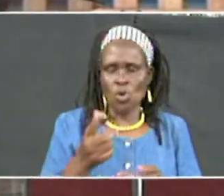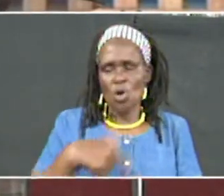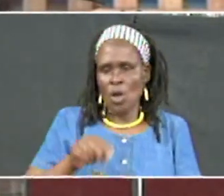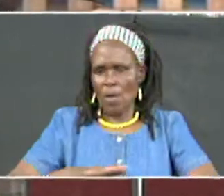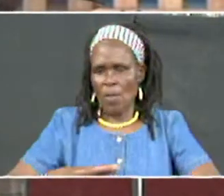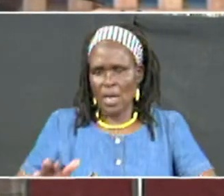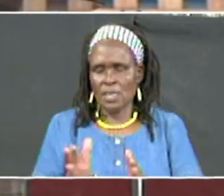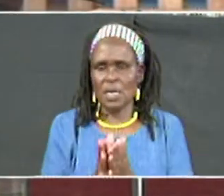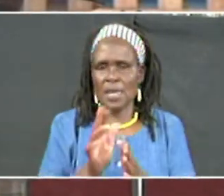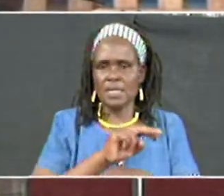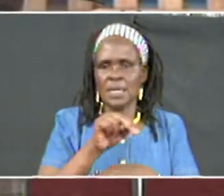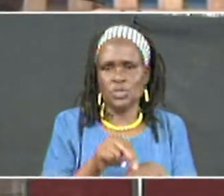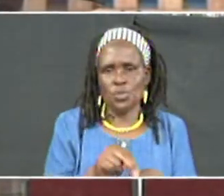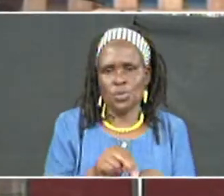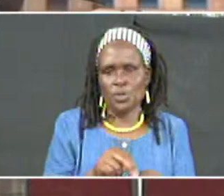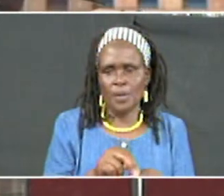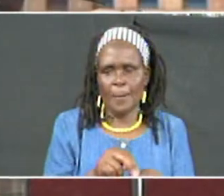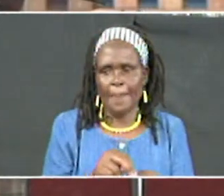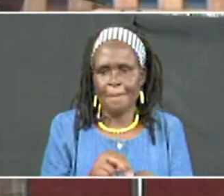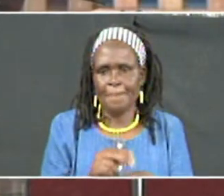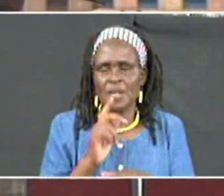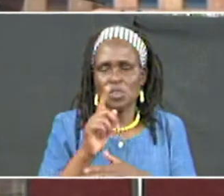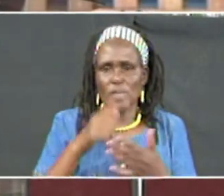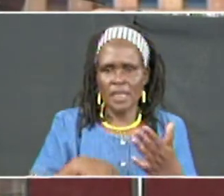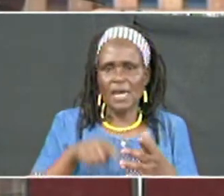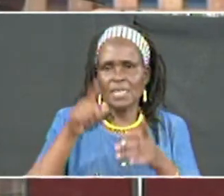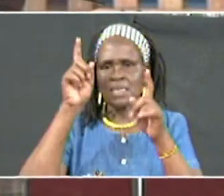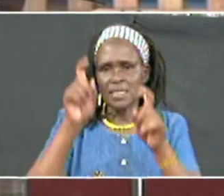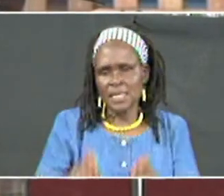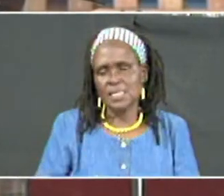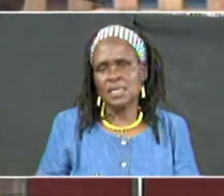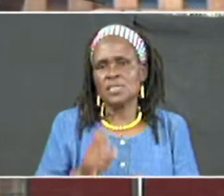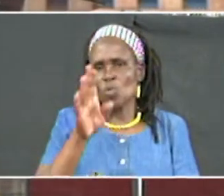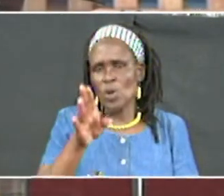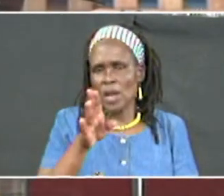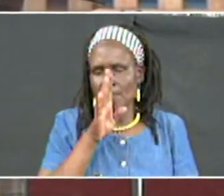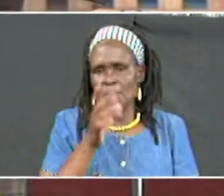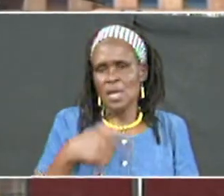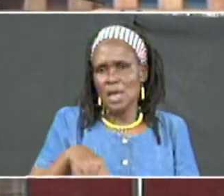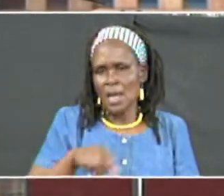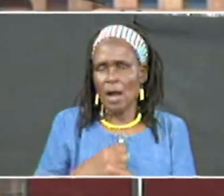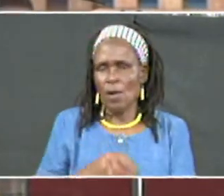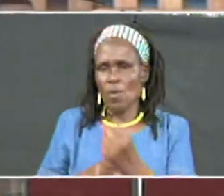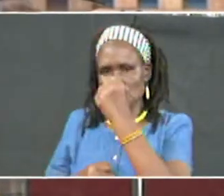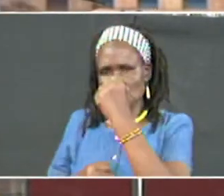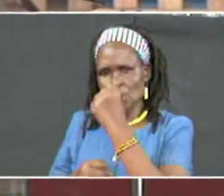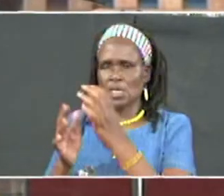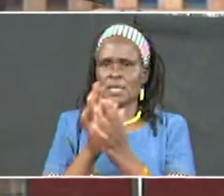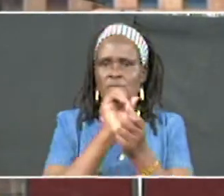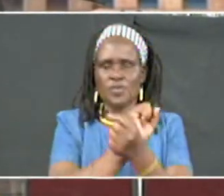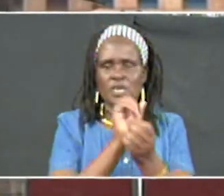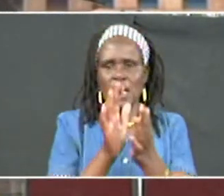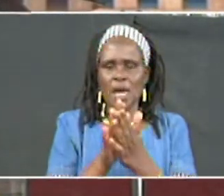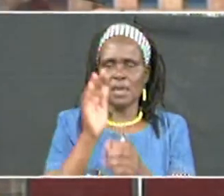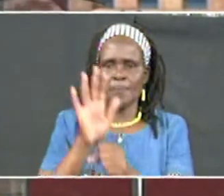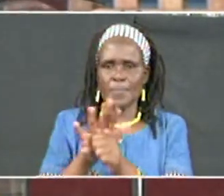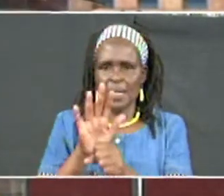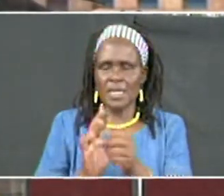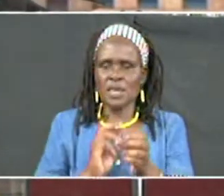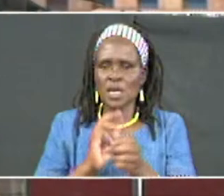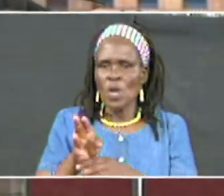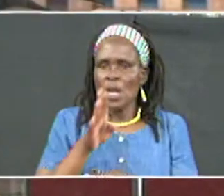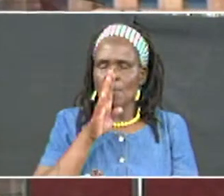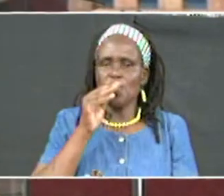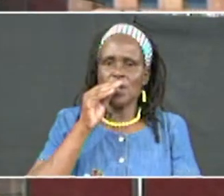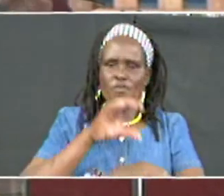nation so that justice will be our shield and defender, and plenty will be found within our